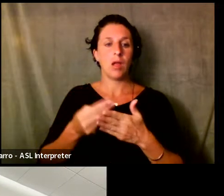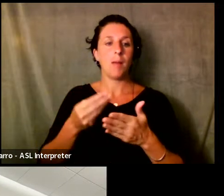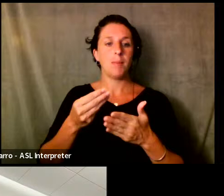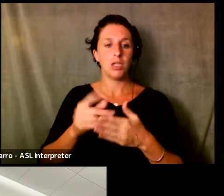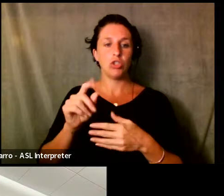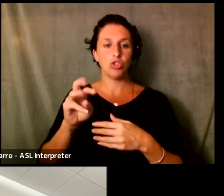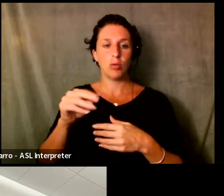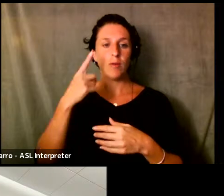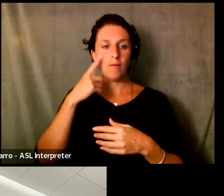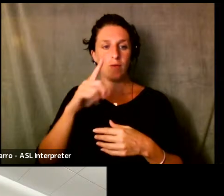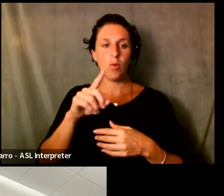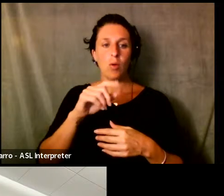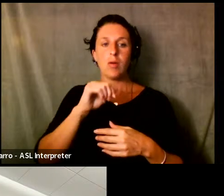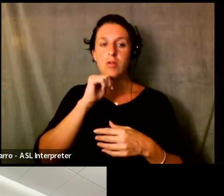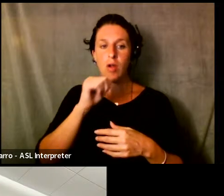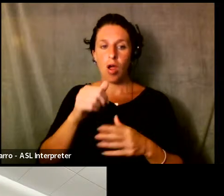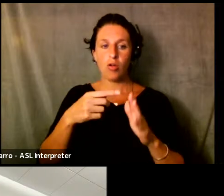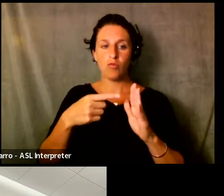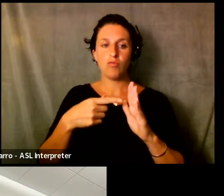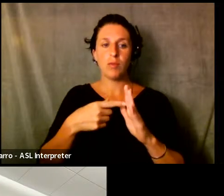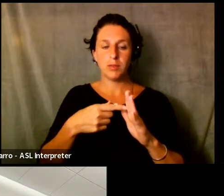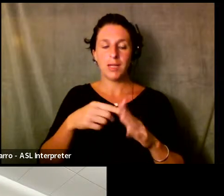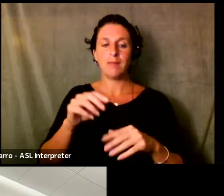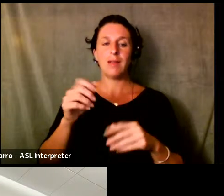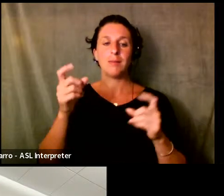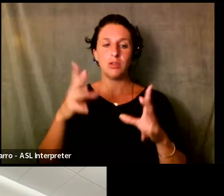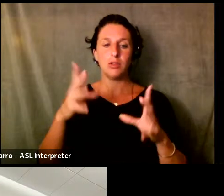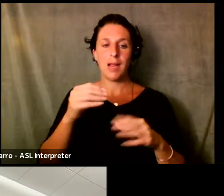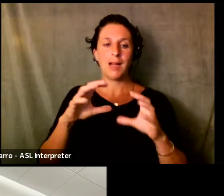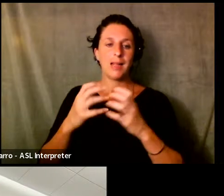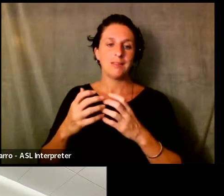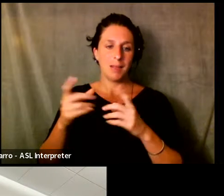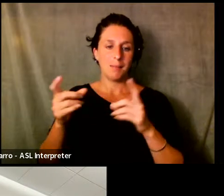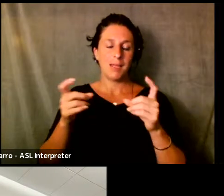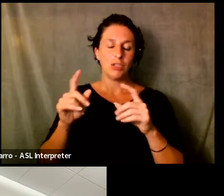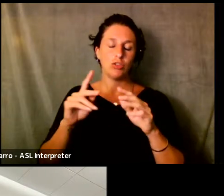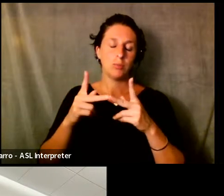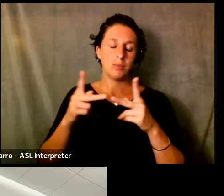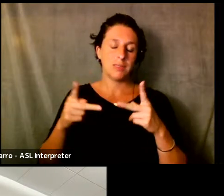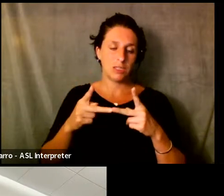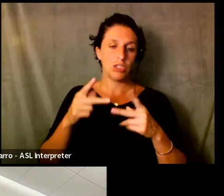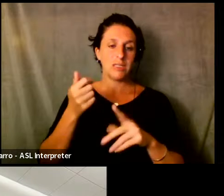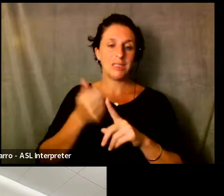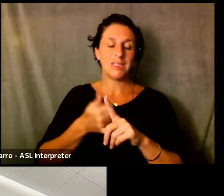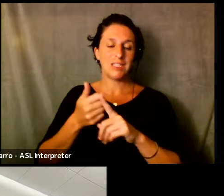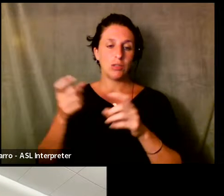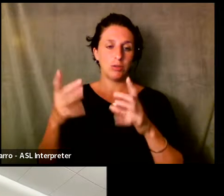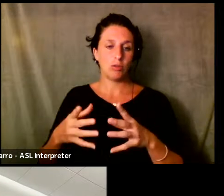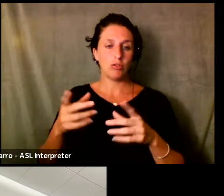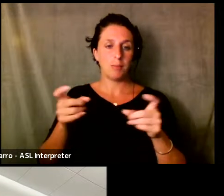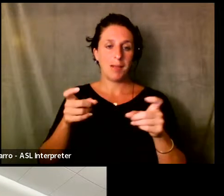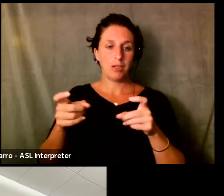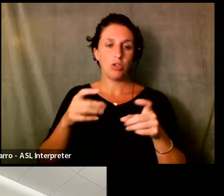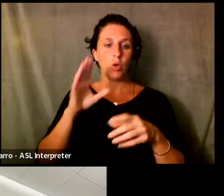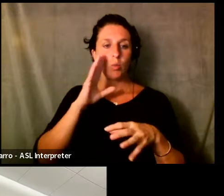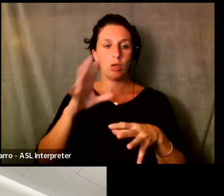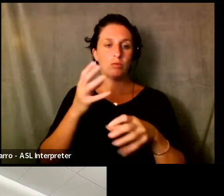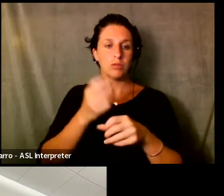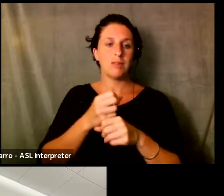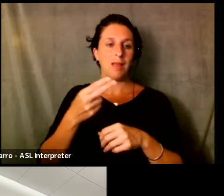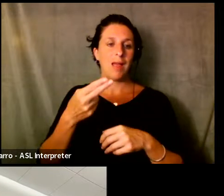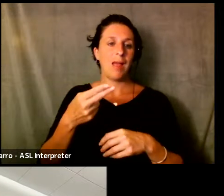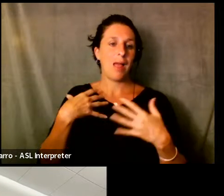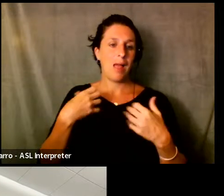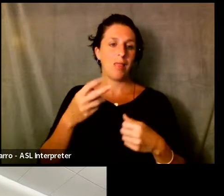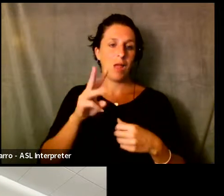district's non-represented administrator and classified manager positions. Each administrator manager will receive health and welfare